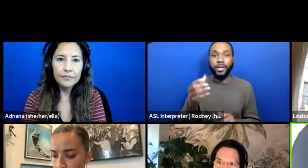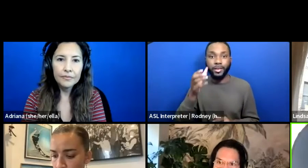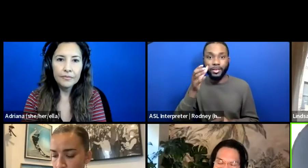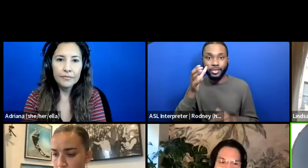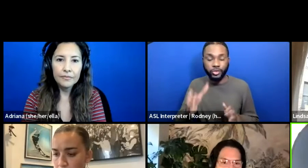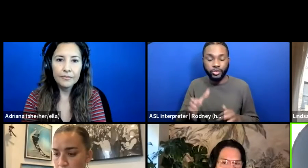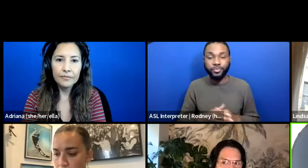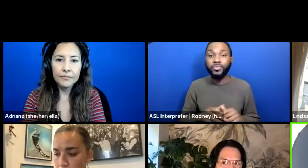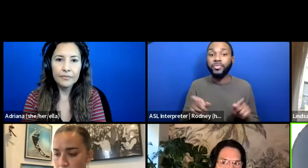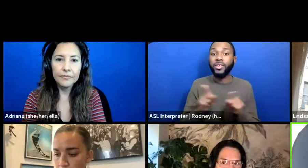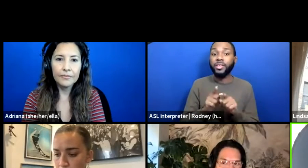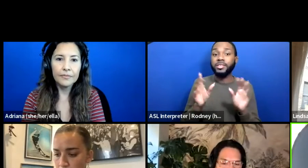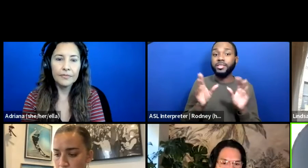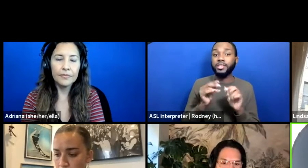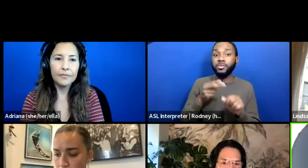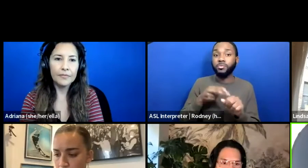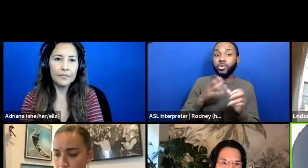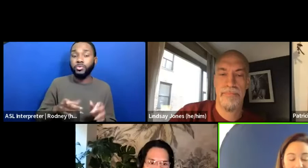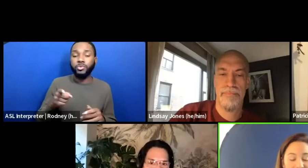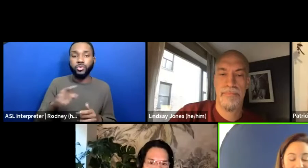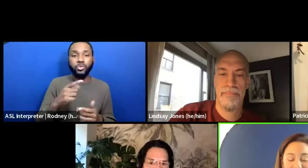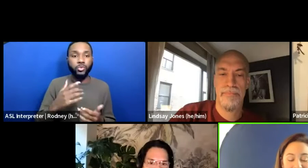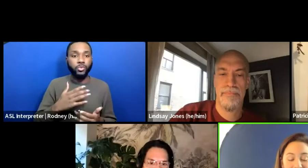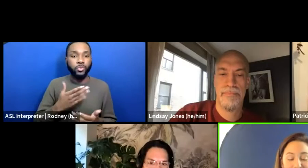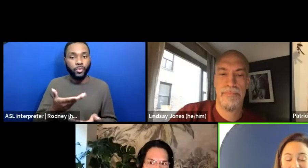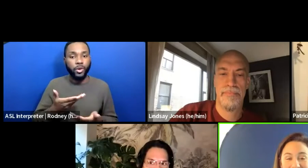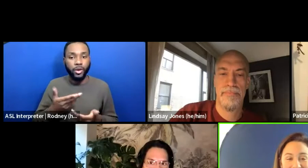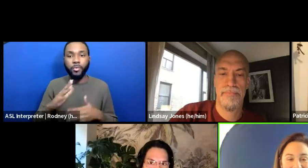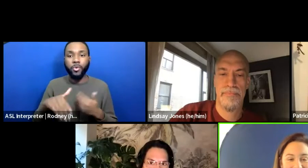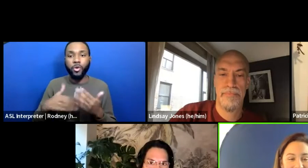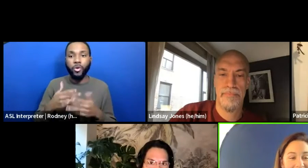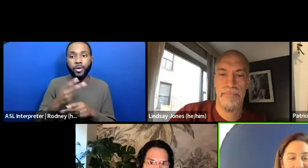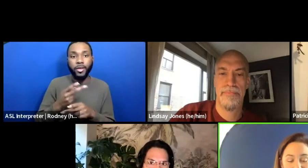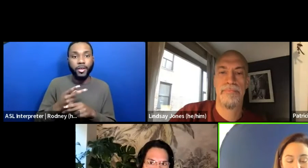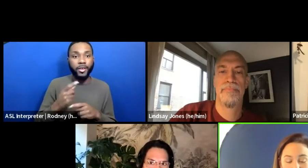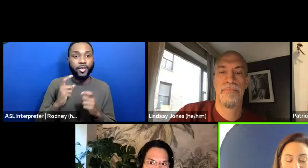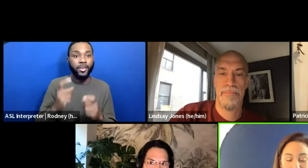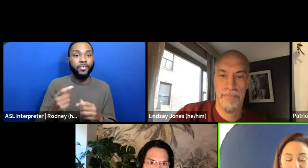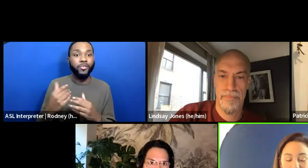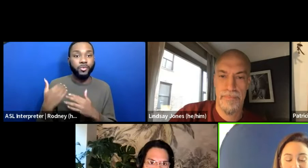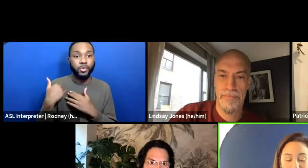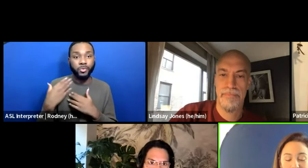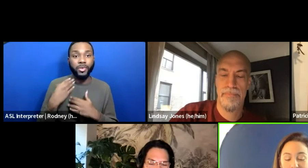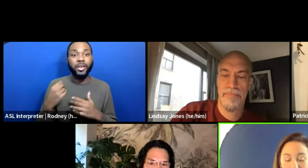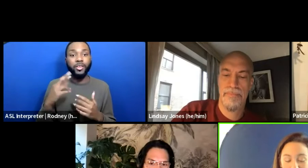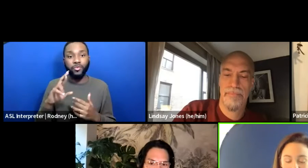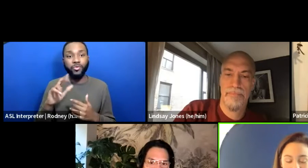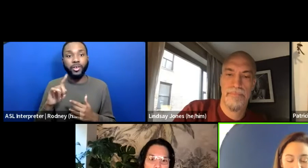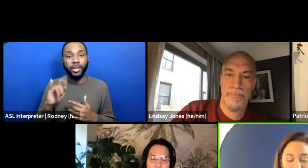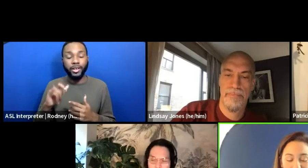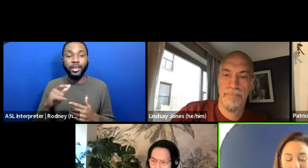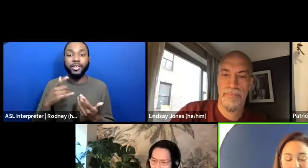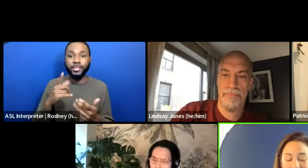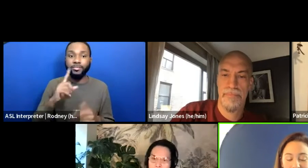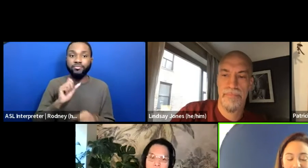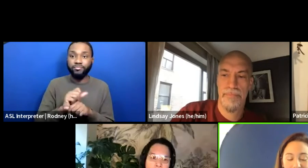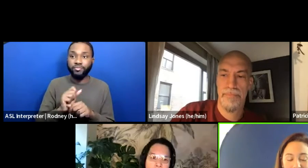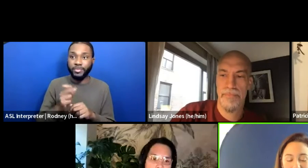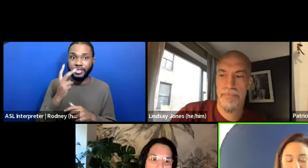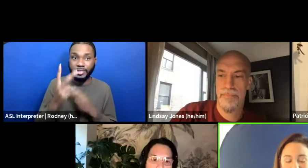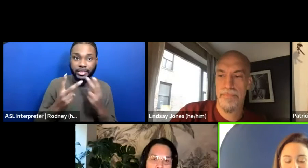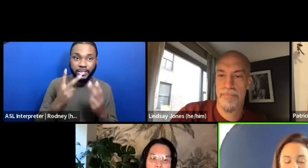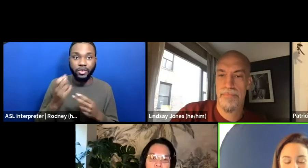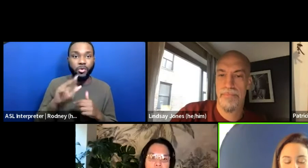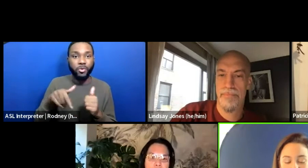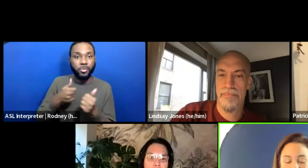you commit with us to welcome all caregiving responsibilities and realities in the background or foreground of any meetups,